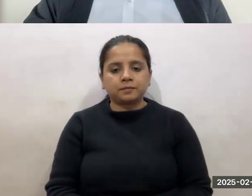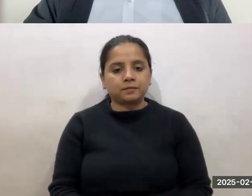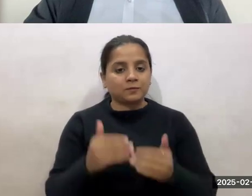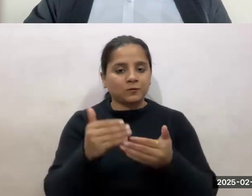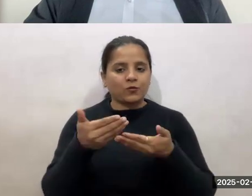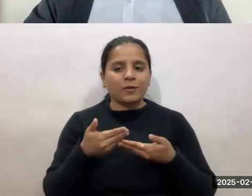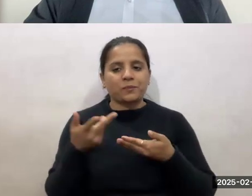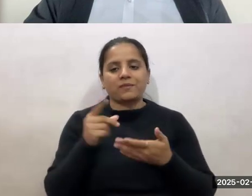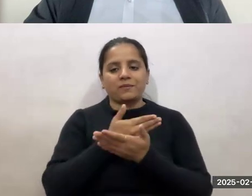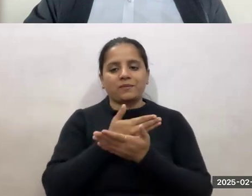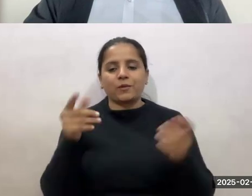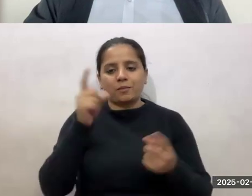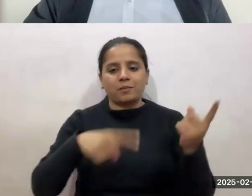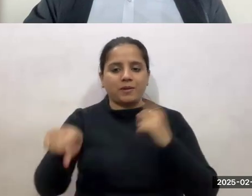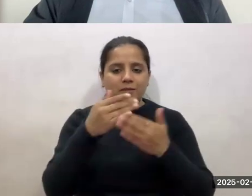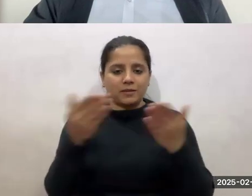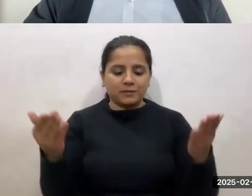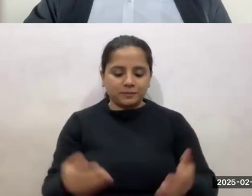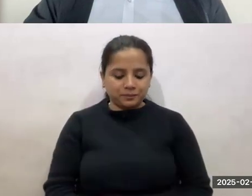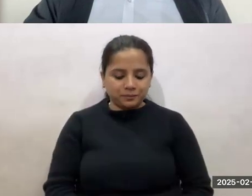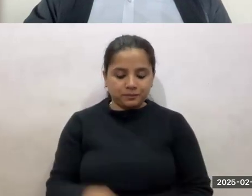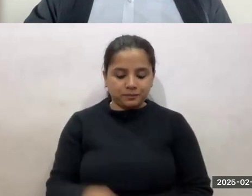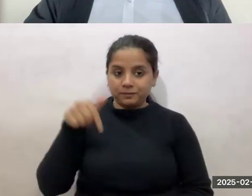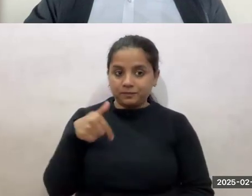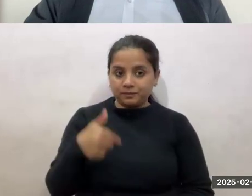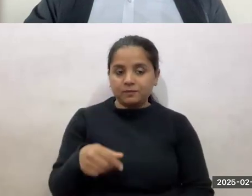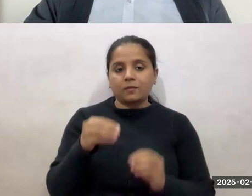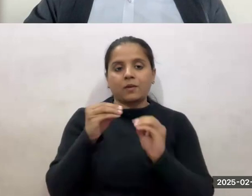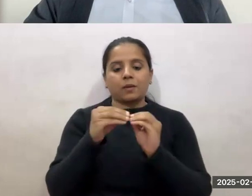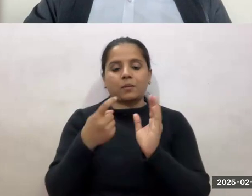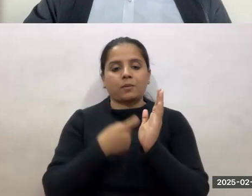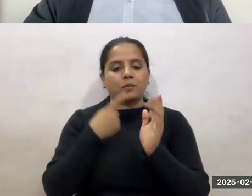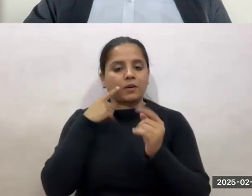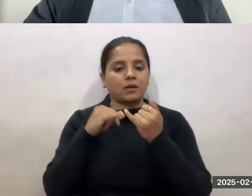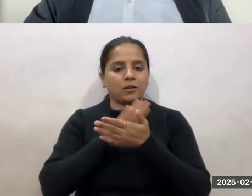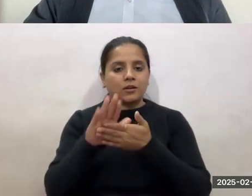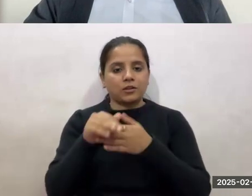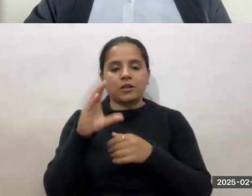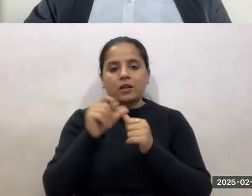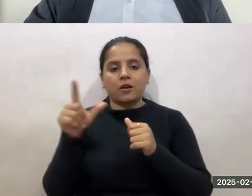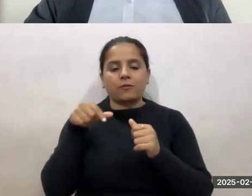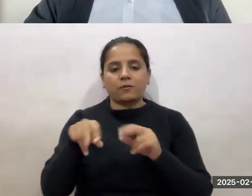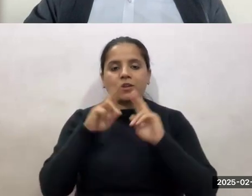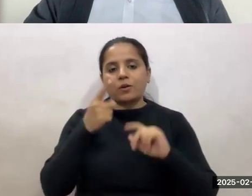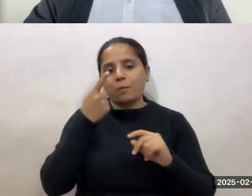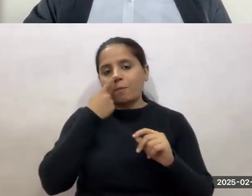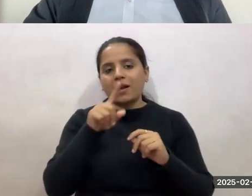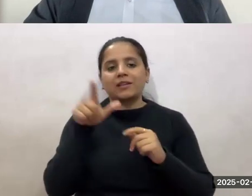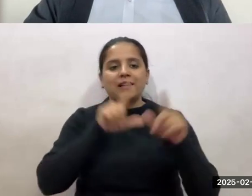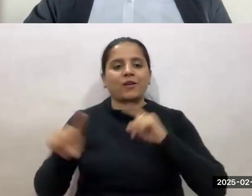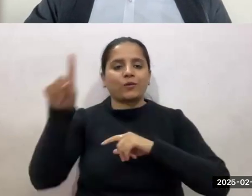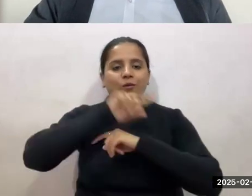Welcome once again to each and everyone. Here at the British Council, we proudly celebrate International Mother Language Day